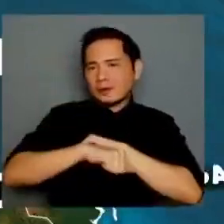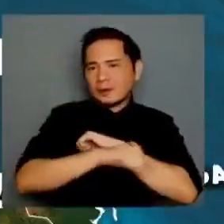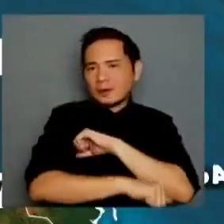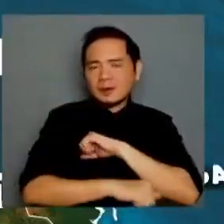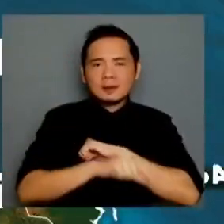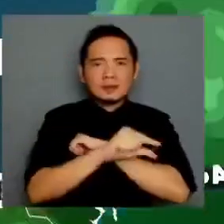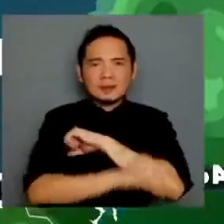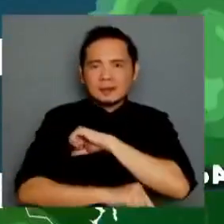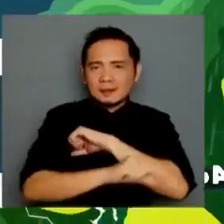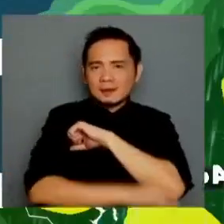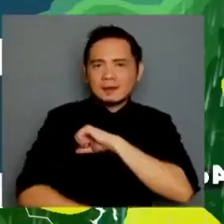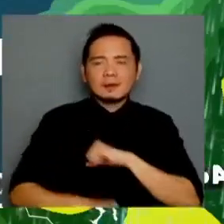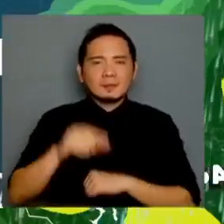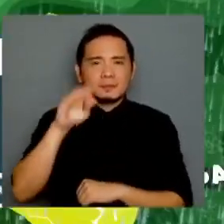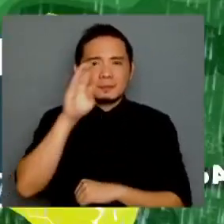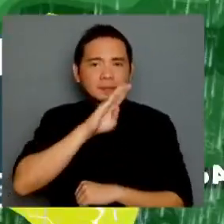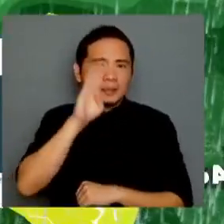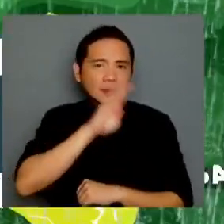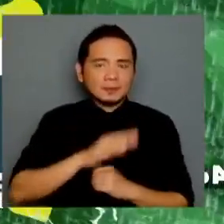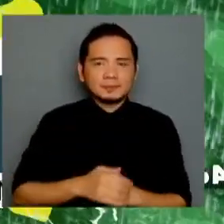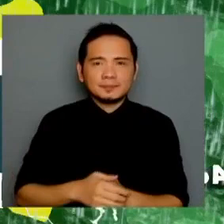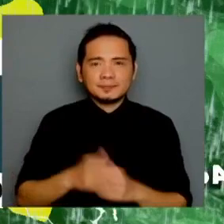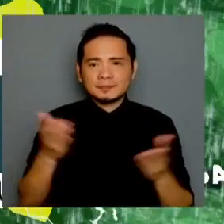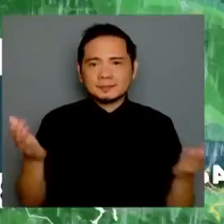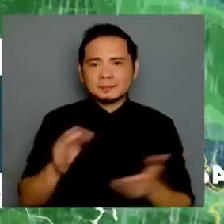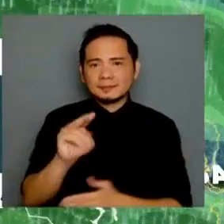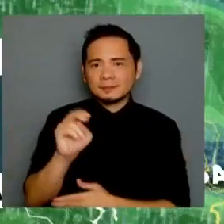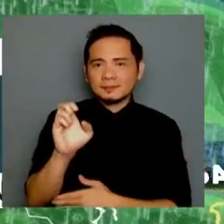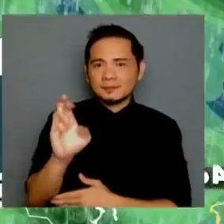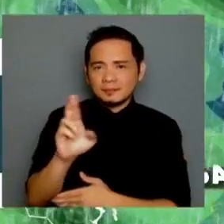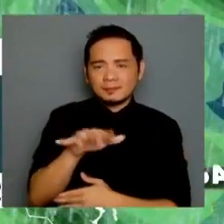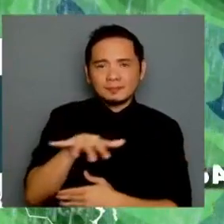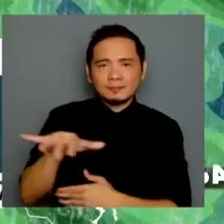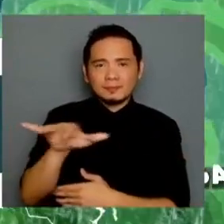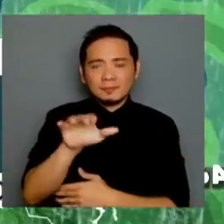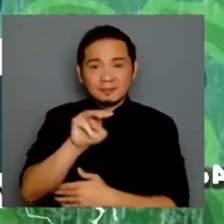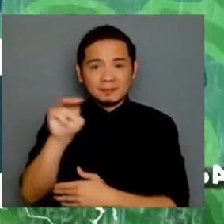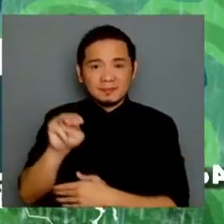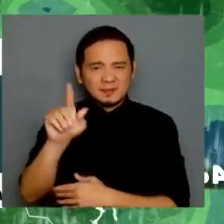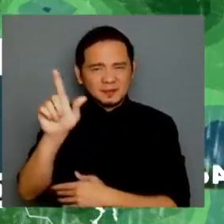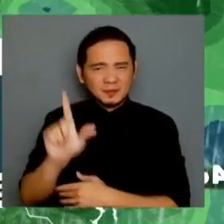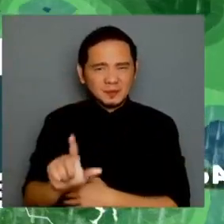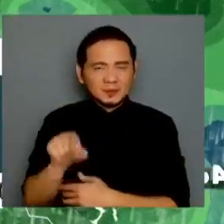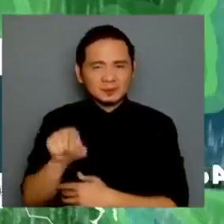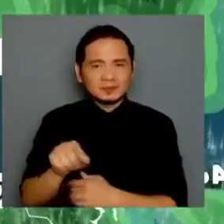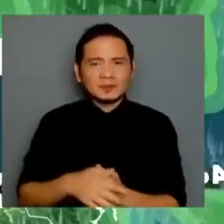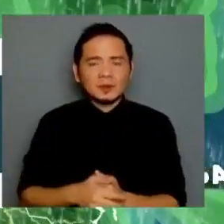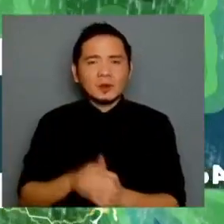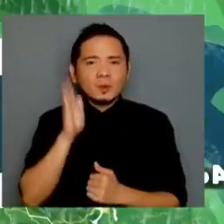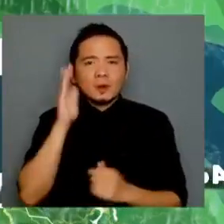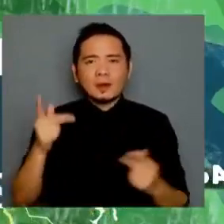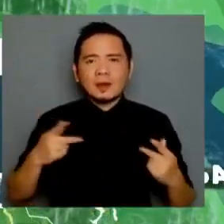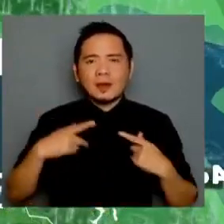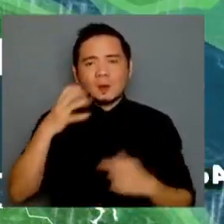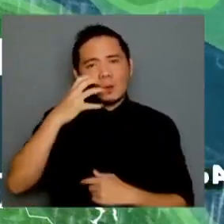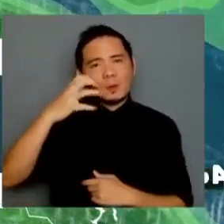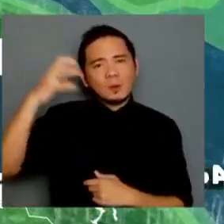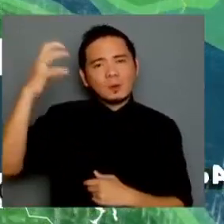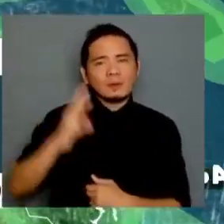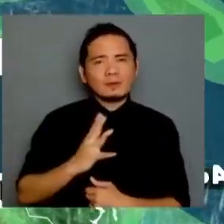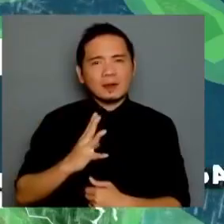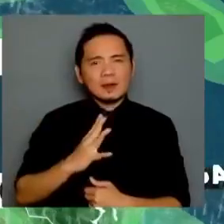Quezon, and Bicol region. Here in Metro Manila and the rest of Luzon, we're expecting a generally fair weather condition aside